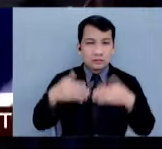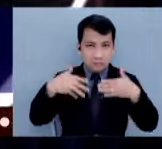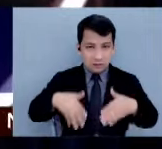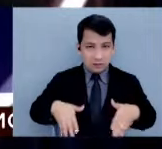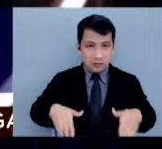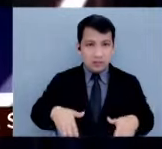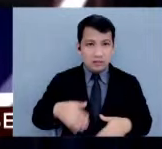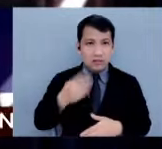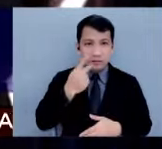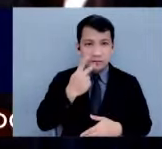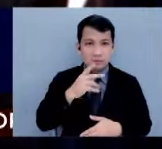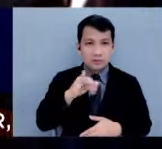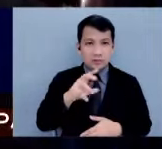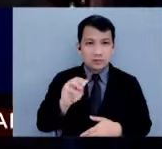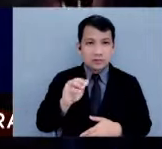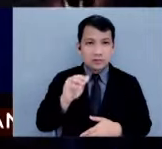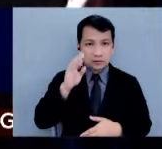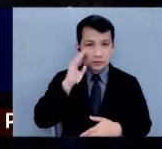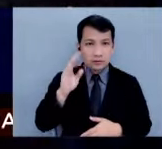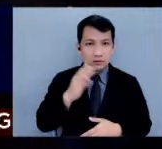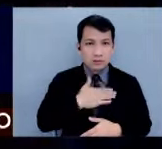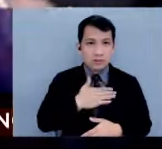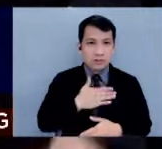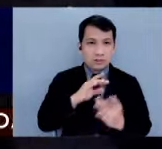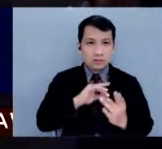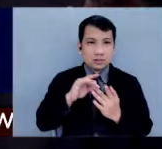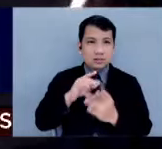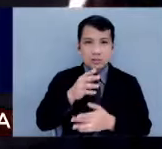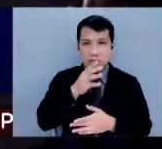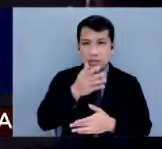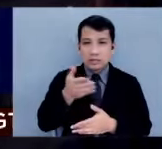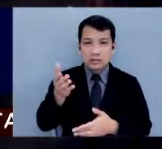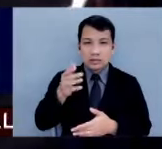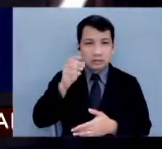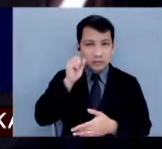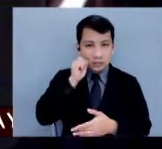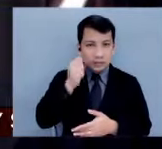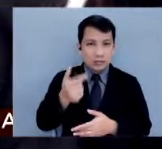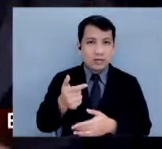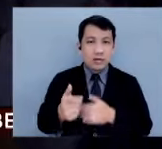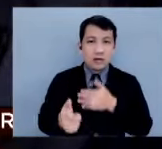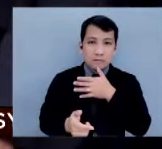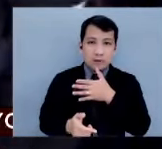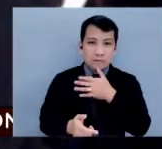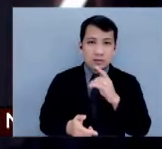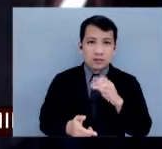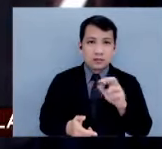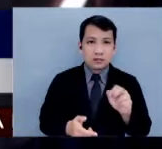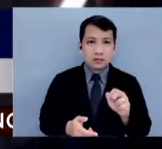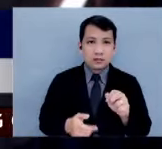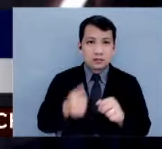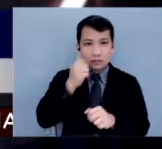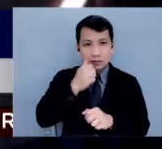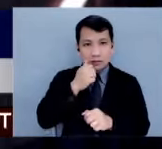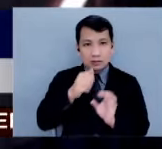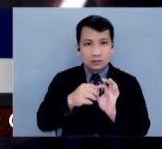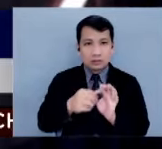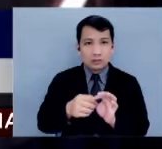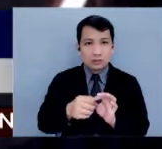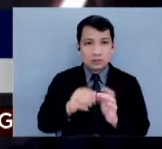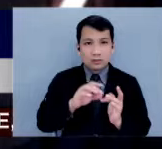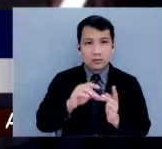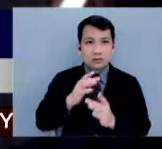Michael Cinco gown. May pa-special shoutout din si Sara G sa kanyang mommy divine. Women, especially mothers